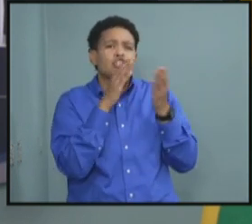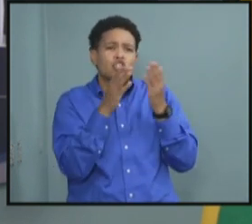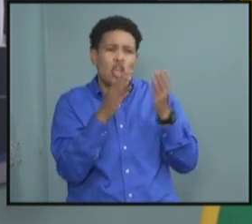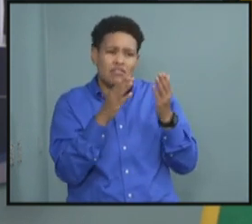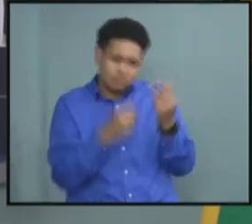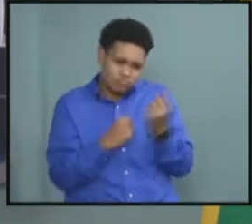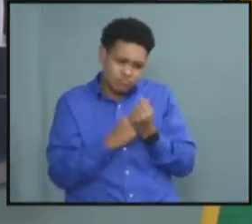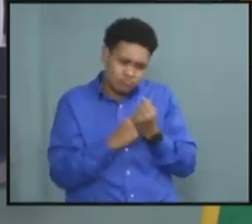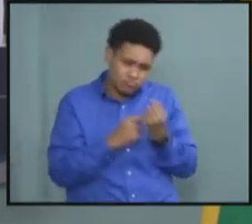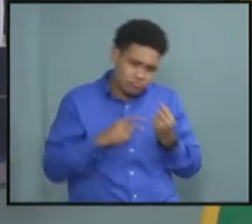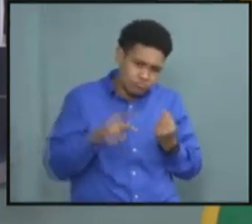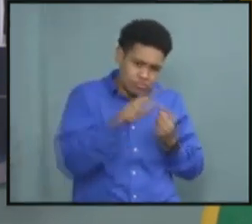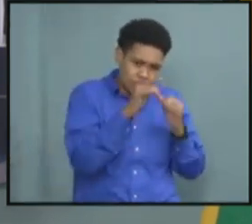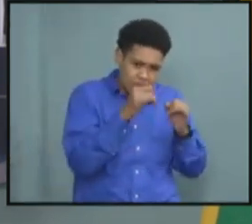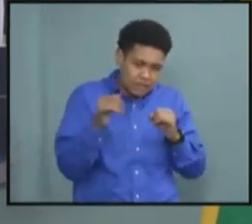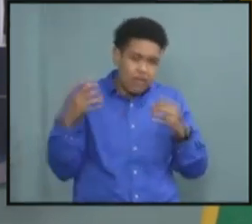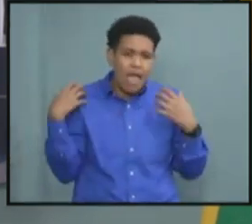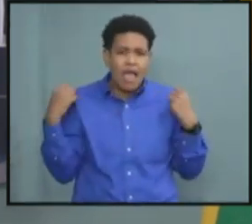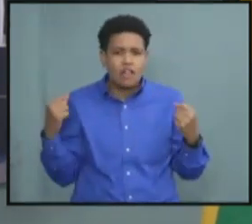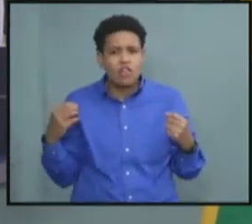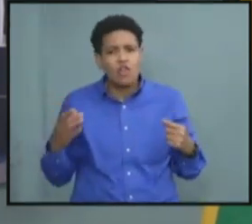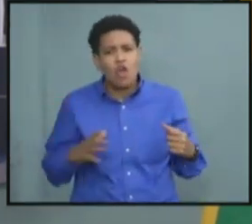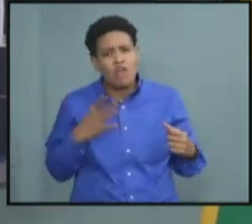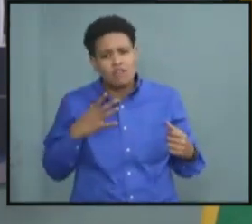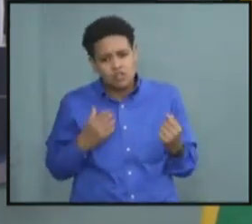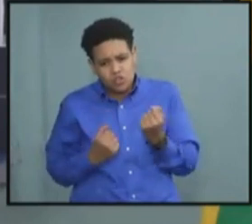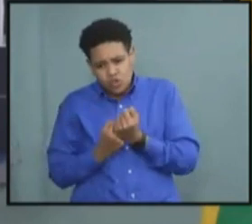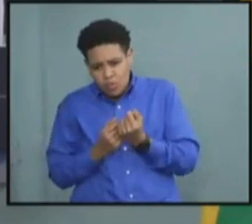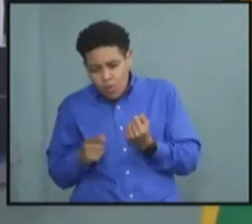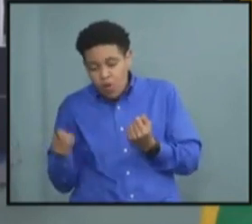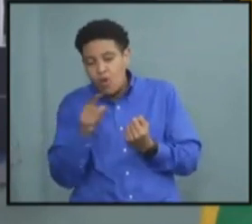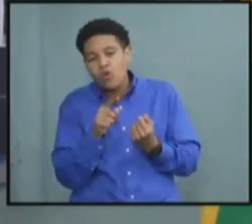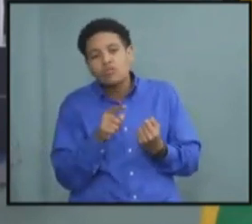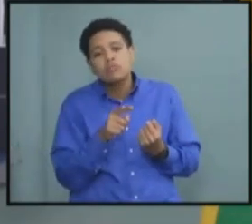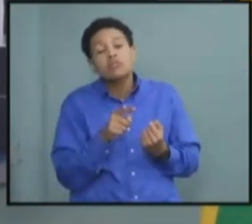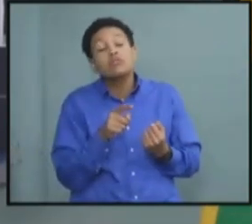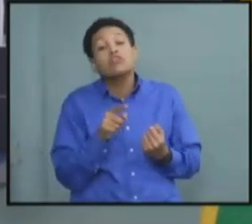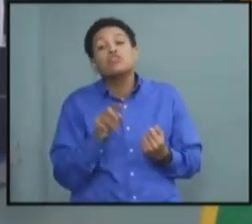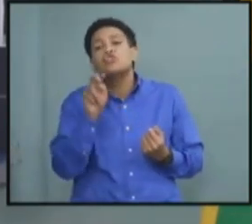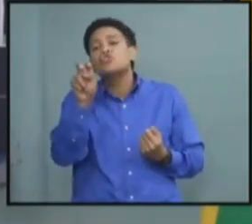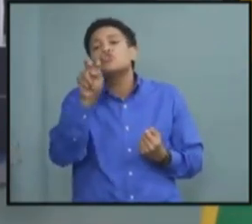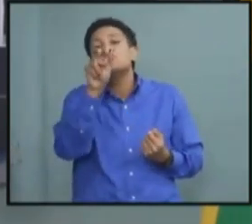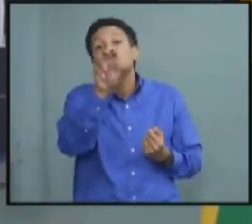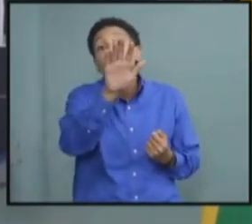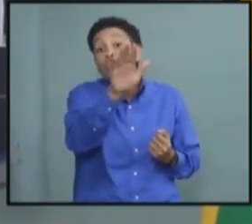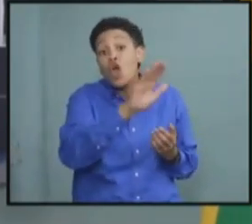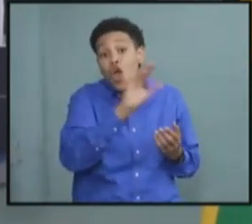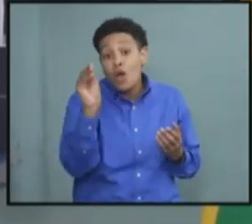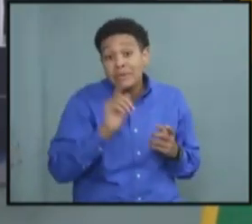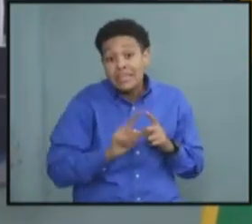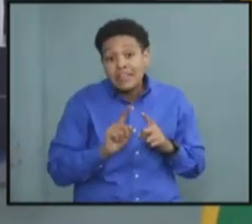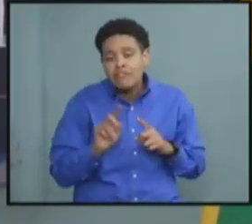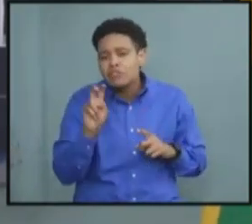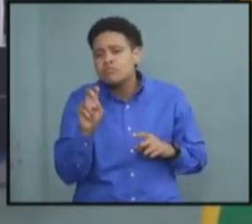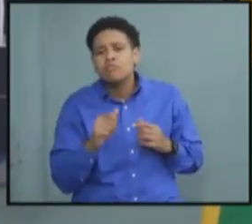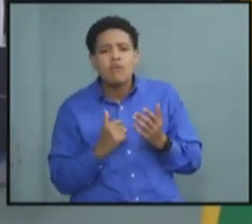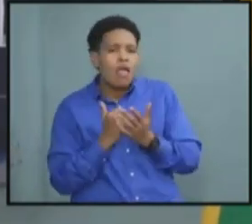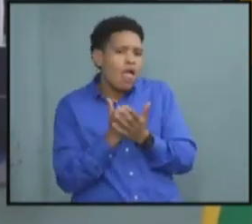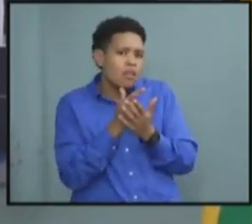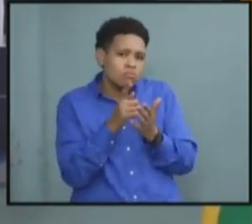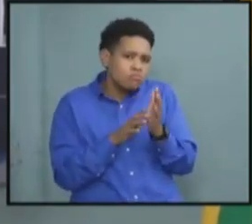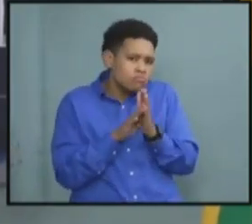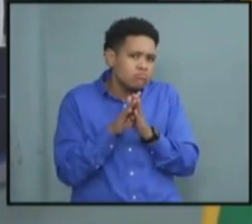these individuals, these health officials, as they go into companies to help you to establish these